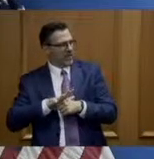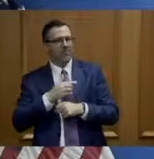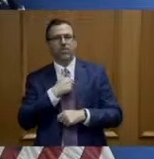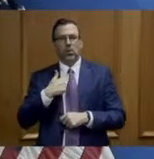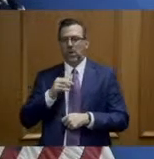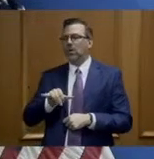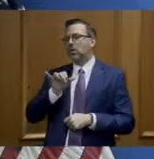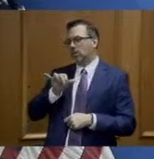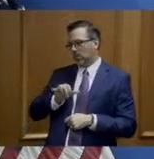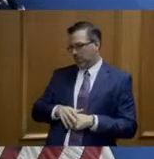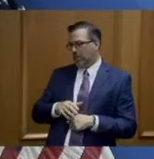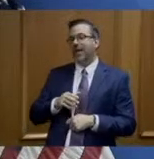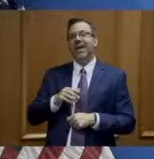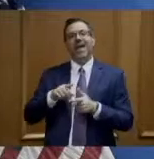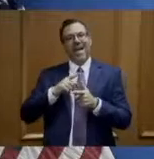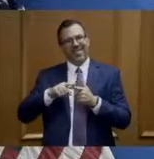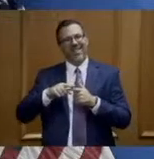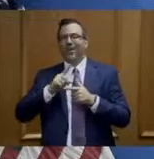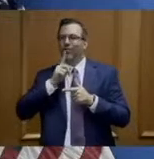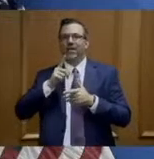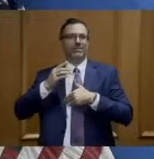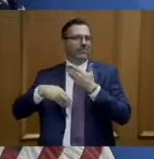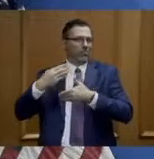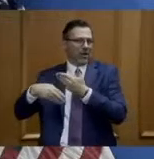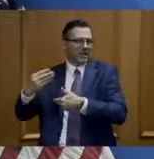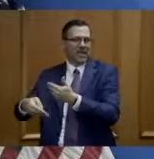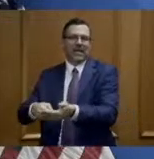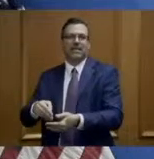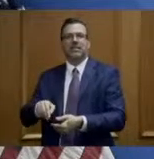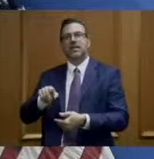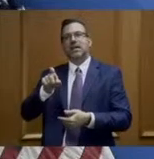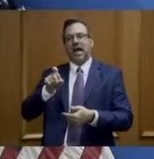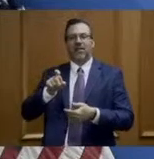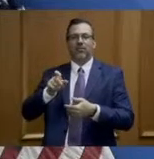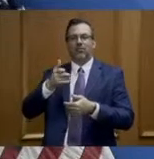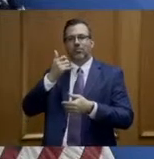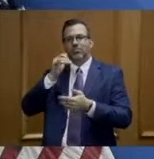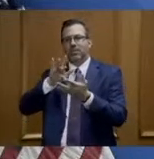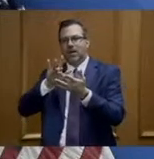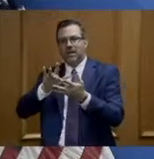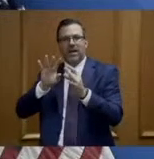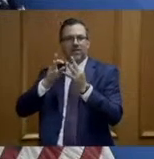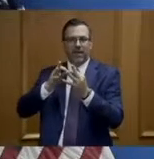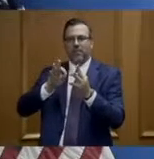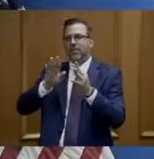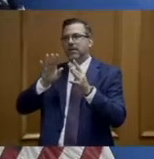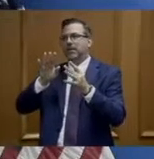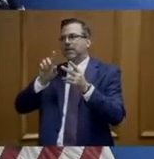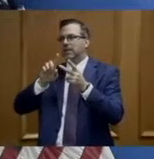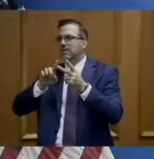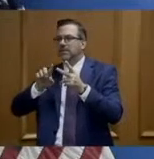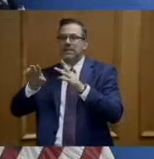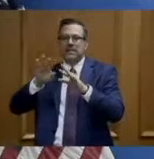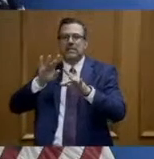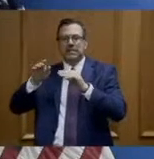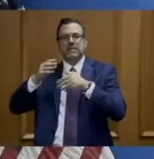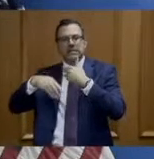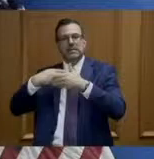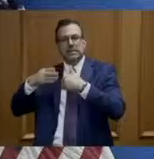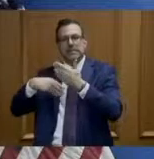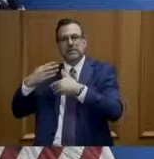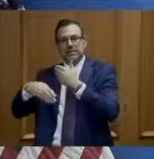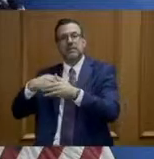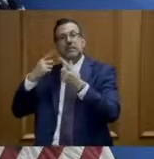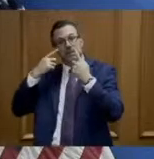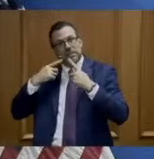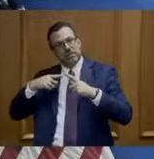to deal with the process of going through the certification and getting a death certificate after a loved one has passed. And so you know that